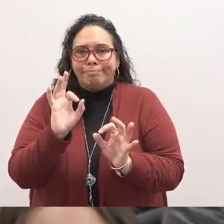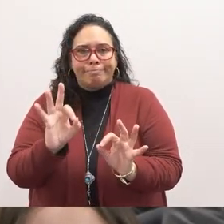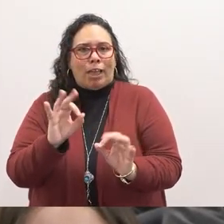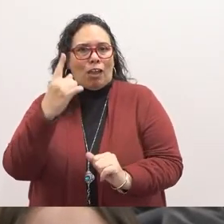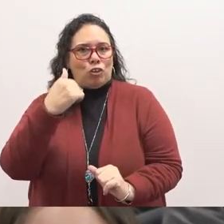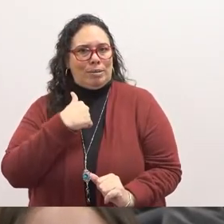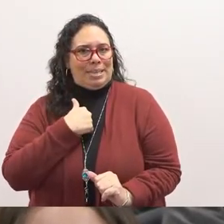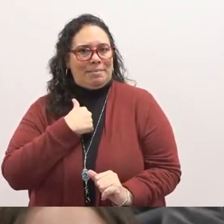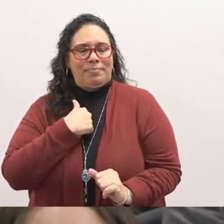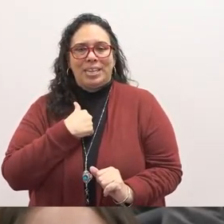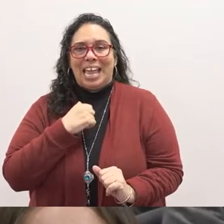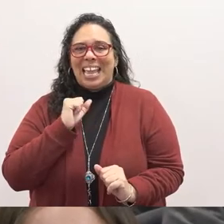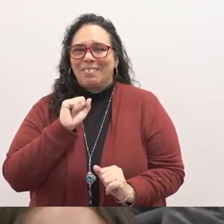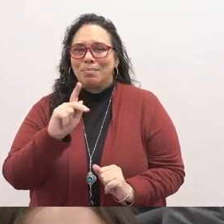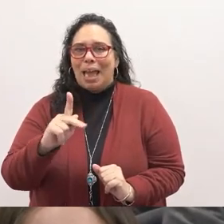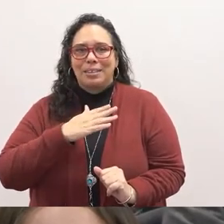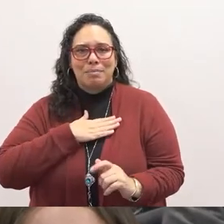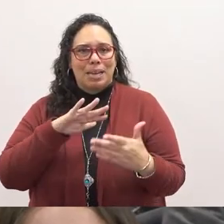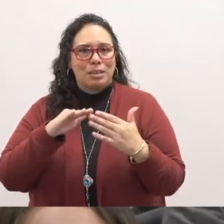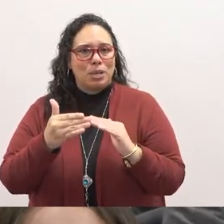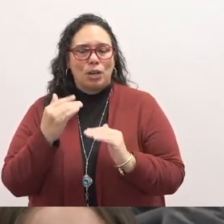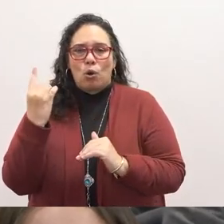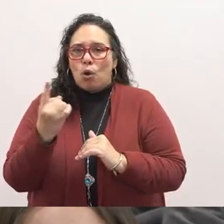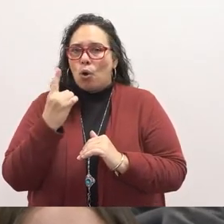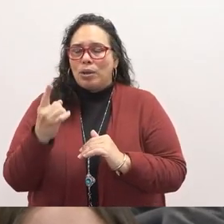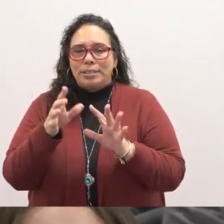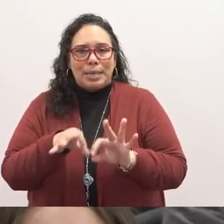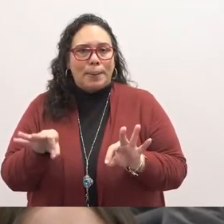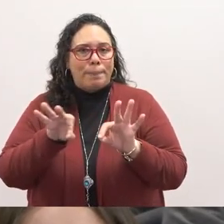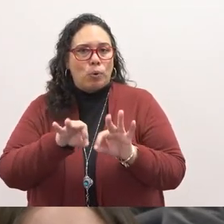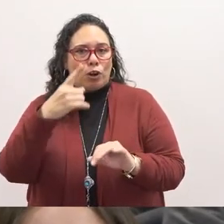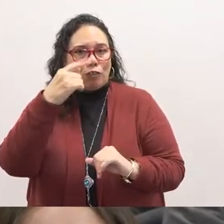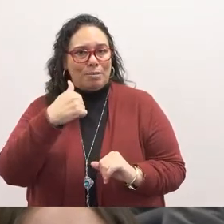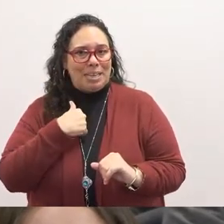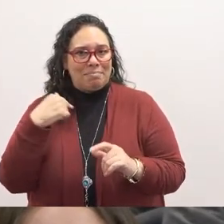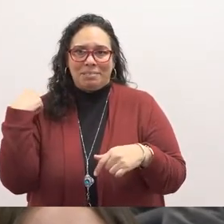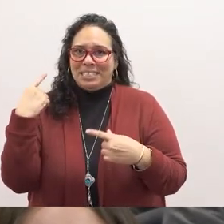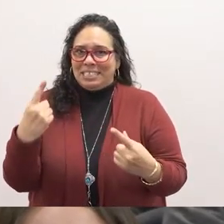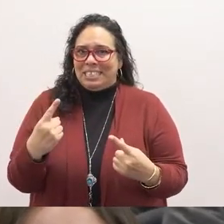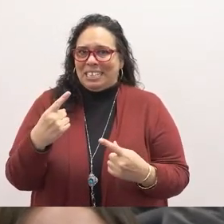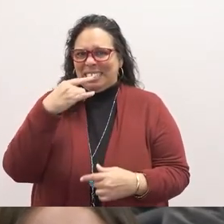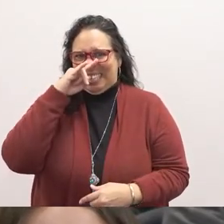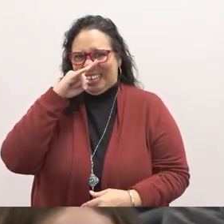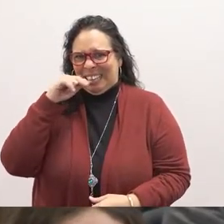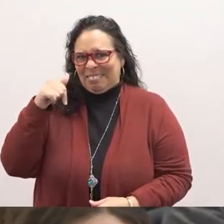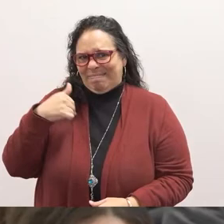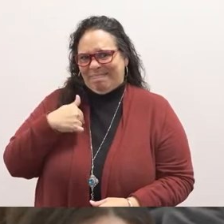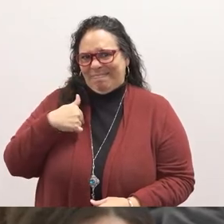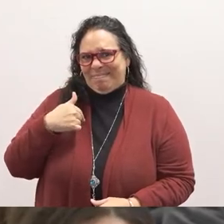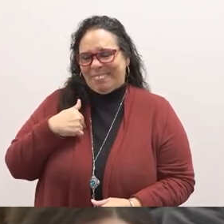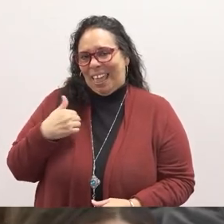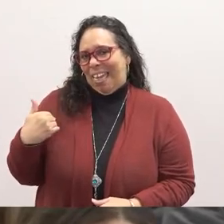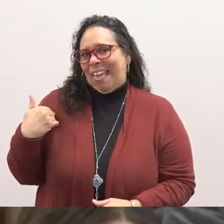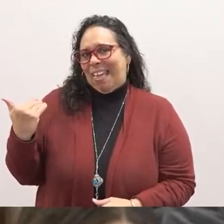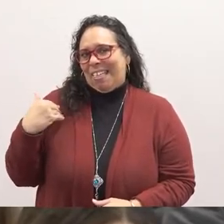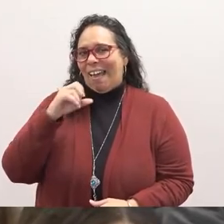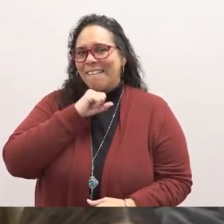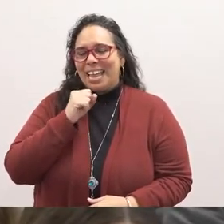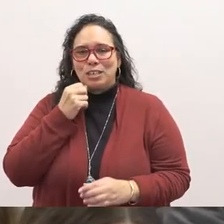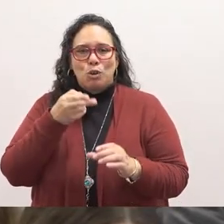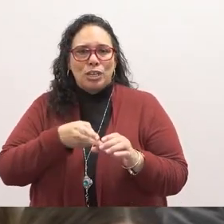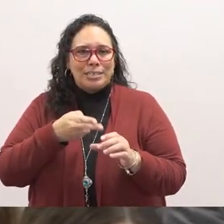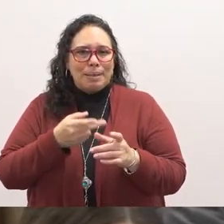me. Giving back to my community is something that has always been important to me ever since I was a little kid. At a young age, I've always been participating